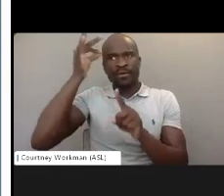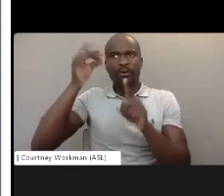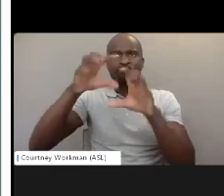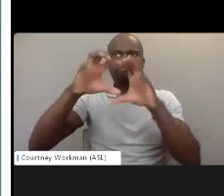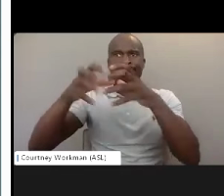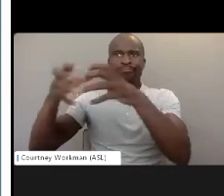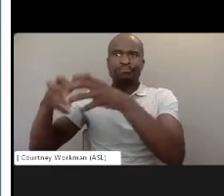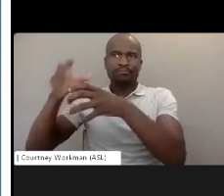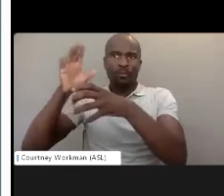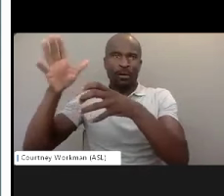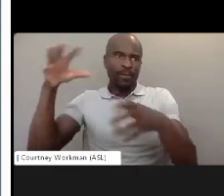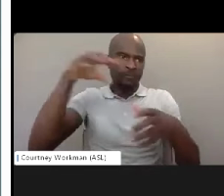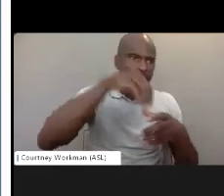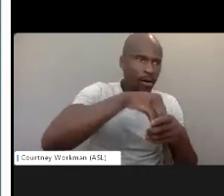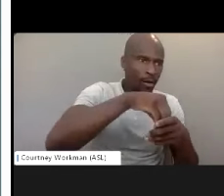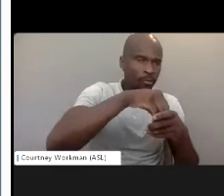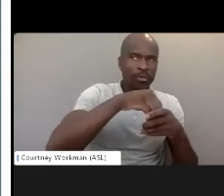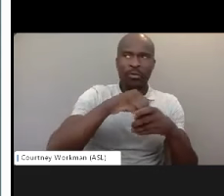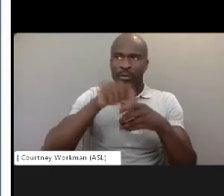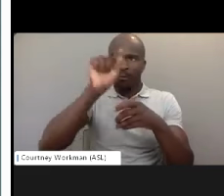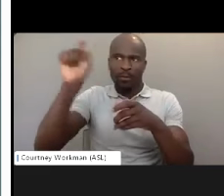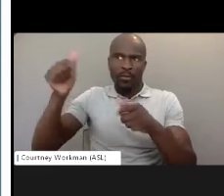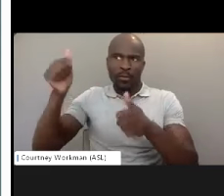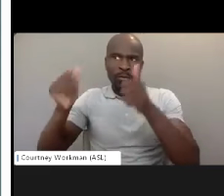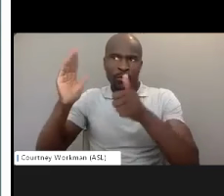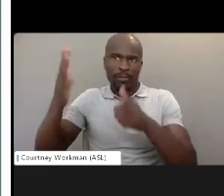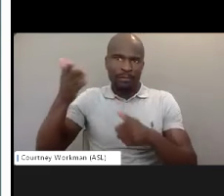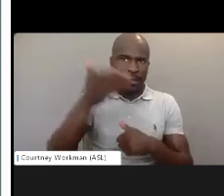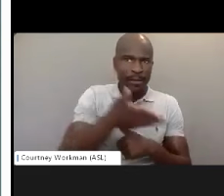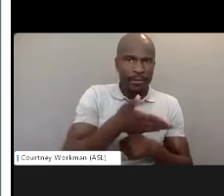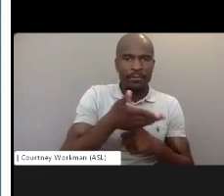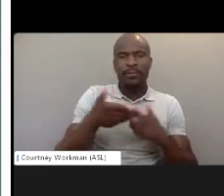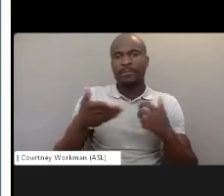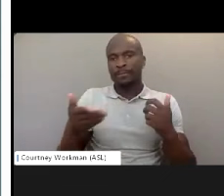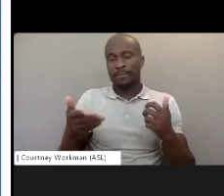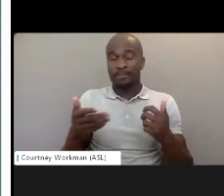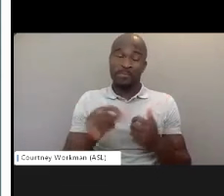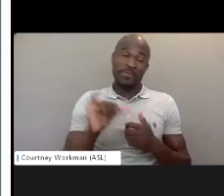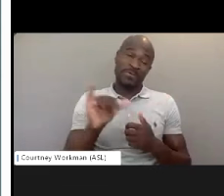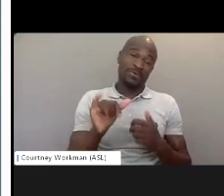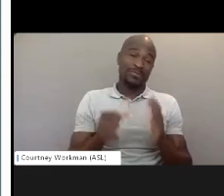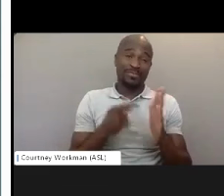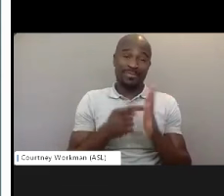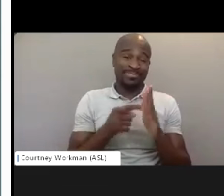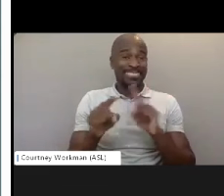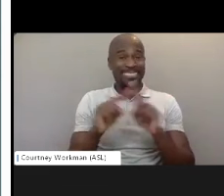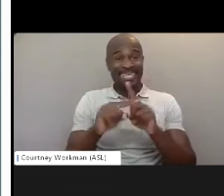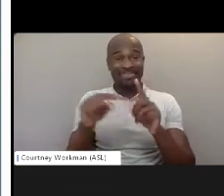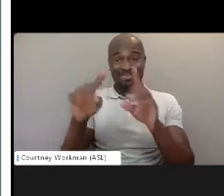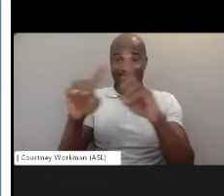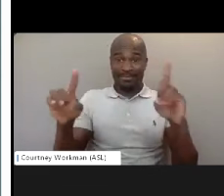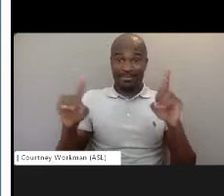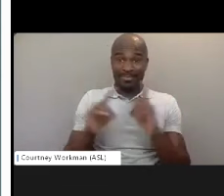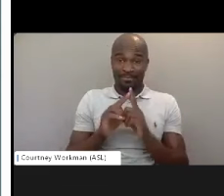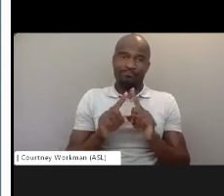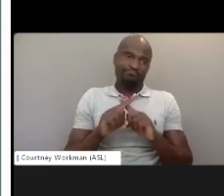play and who will be present, who will respond. And there also are just different in different jurisdictions, different kinds of